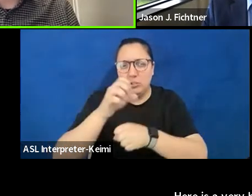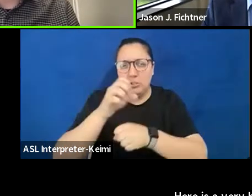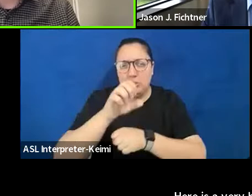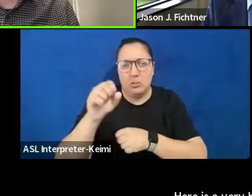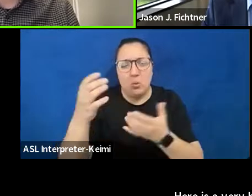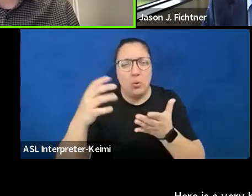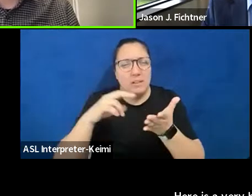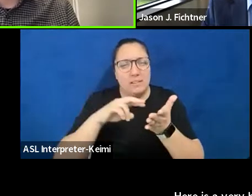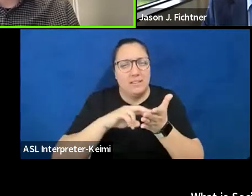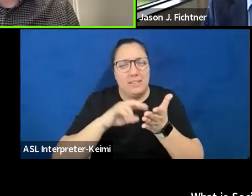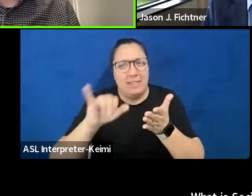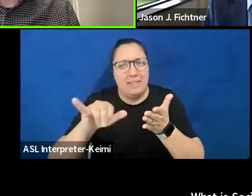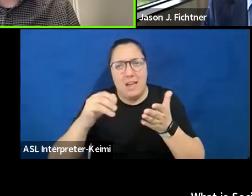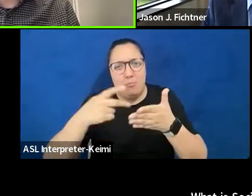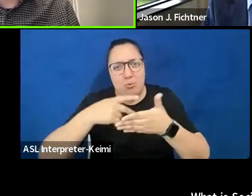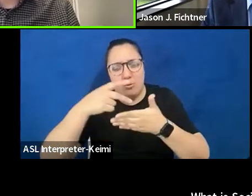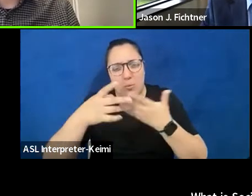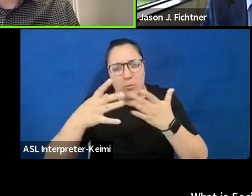Maybe we could start with you, Laura.